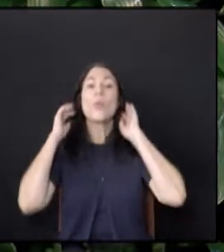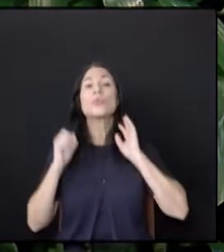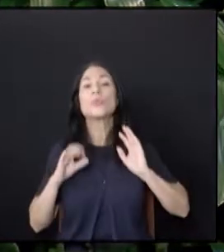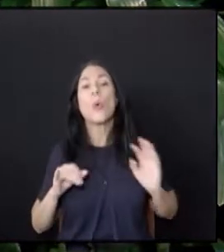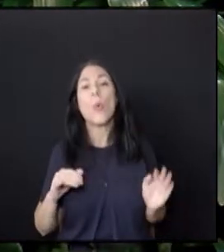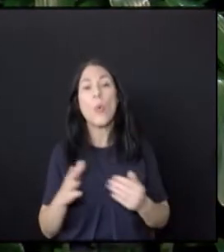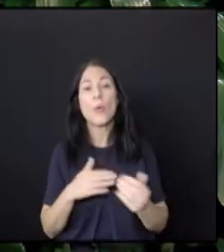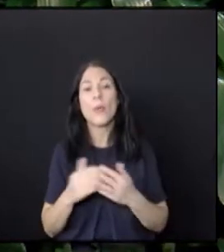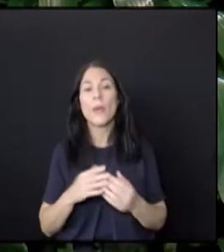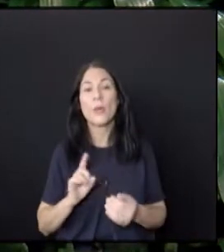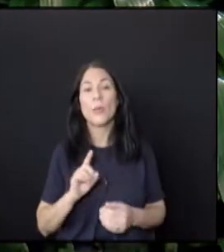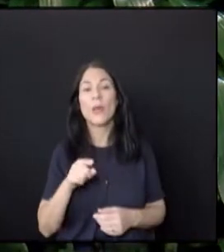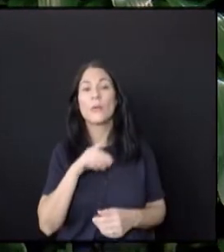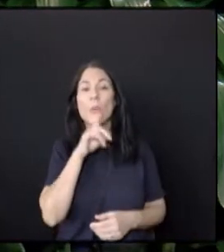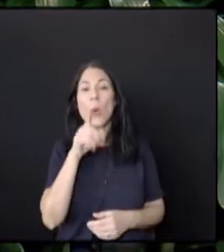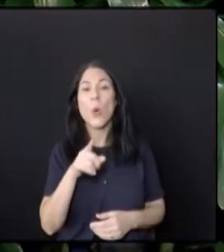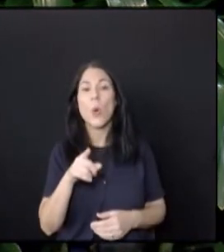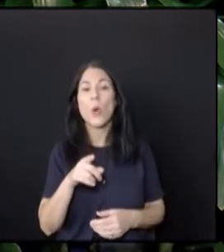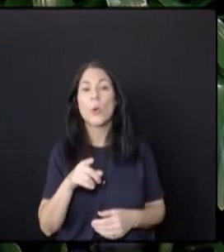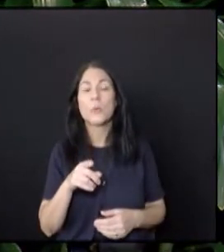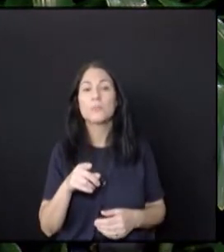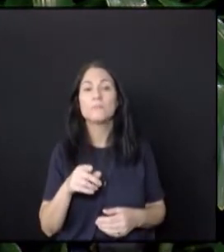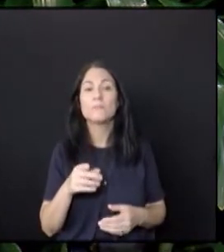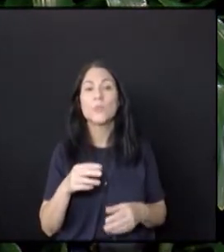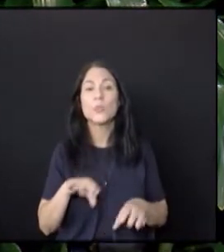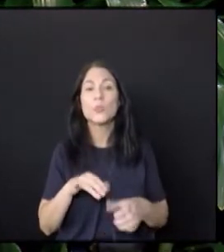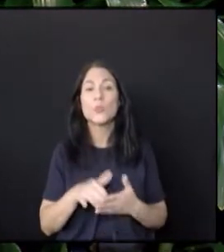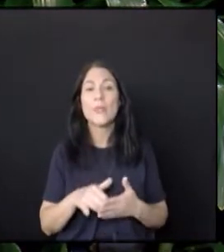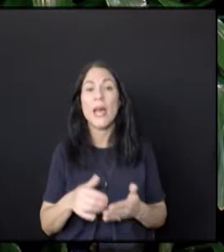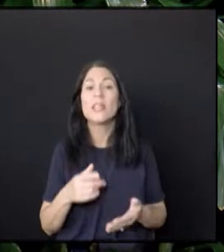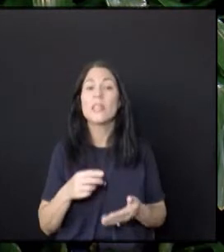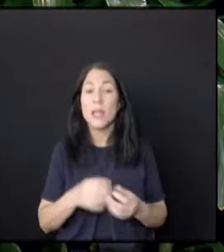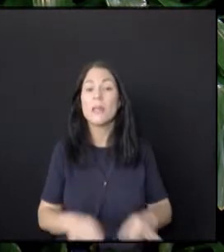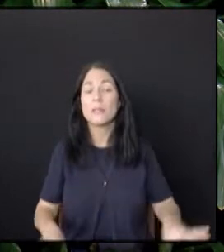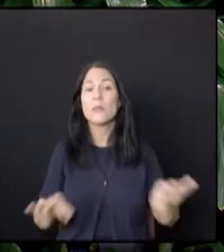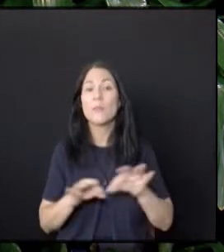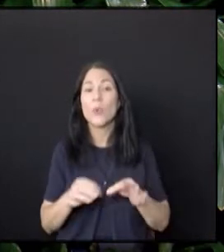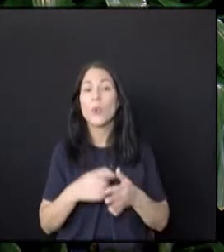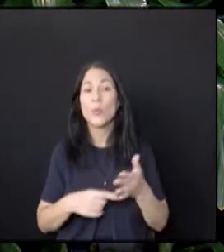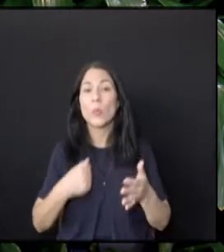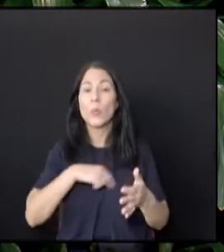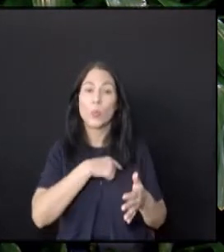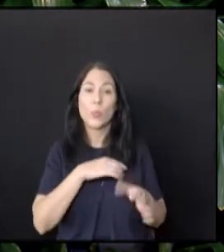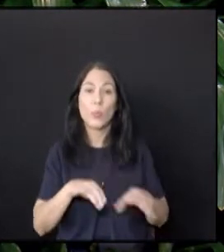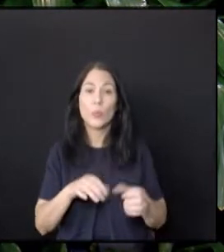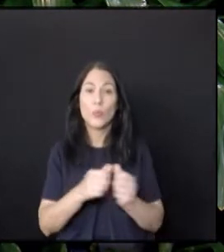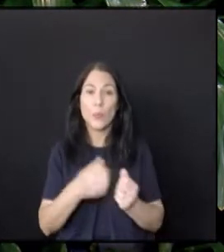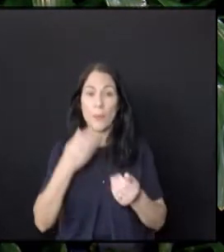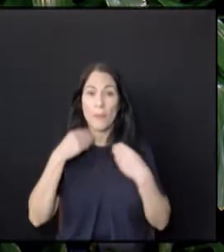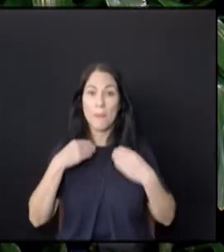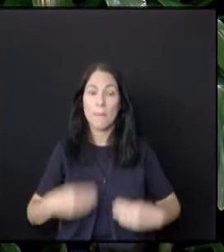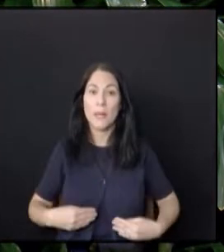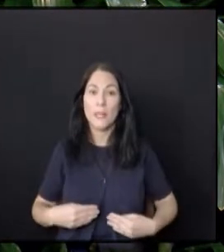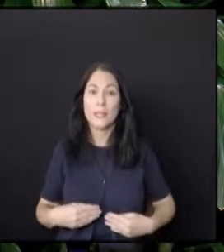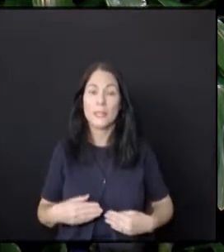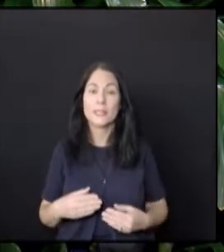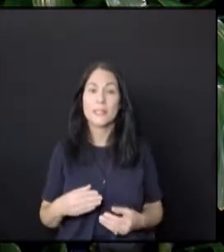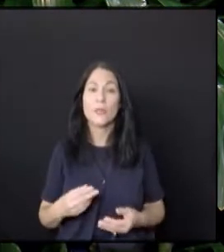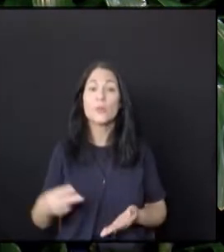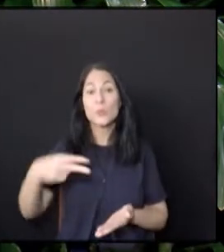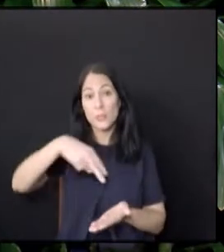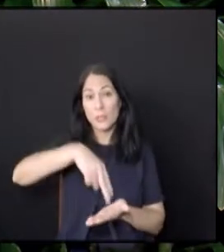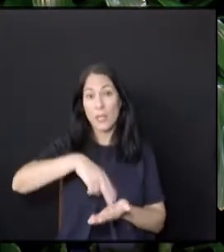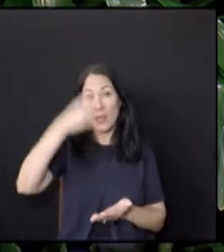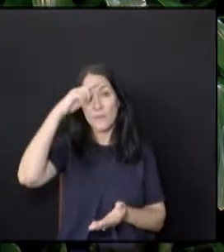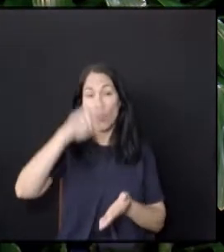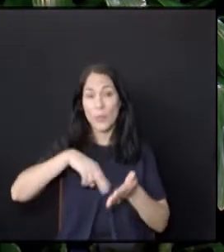where you are. What we do with our bodies in worship is every bit as important as what we do with our minds or our voices. And so as we stand for the reading